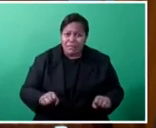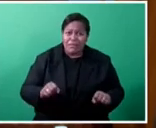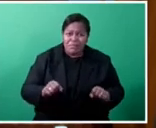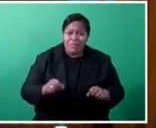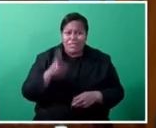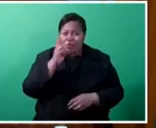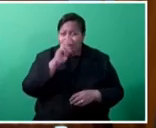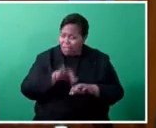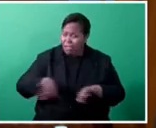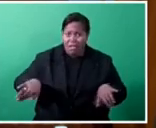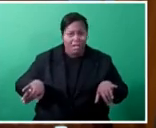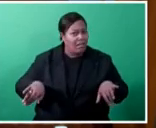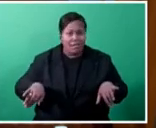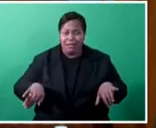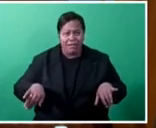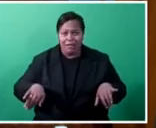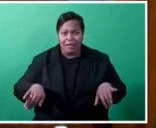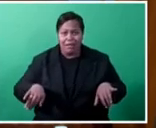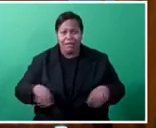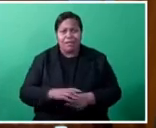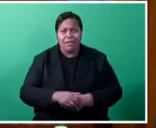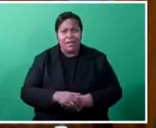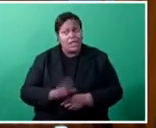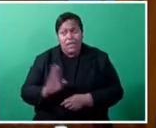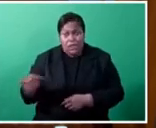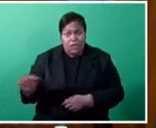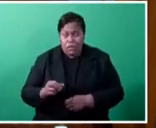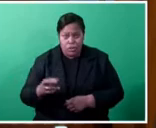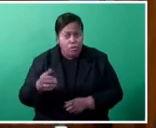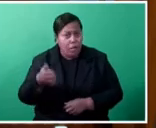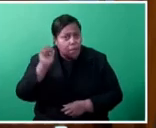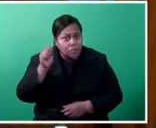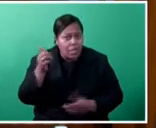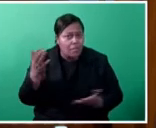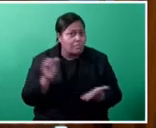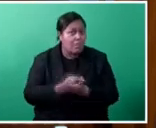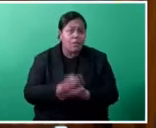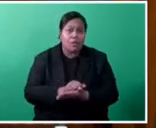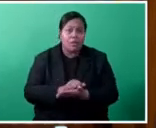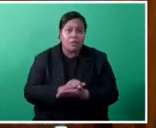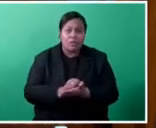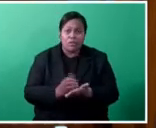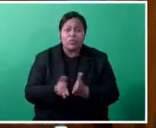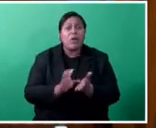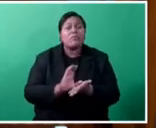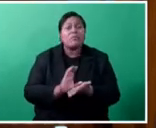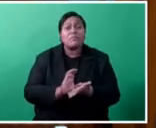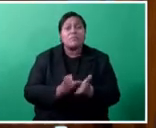fact apologize to all the hard-working civil servants. It is a great injustice to our civil servants what he has